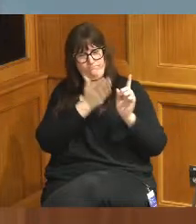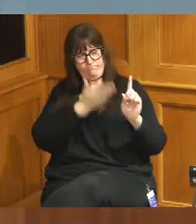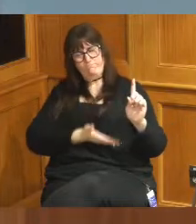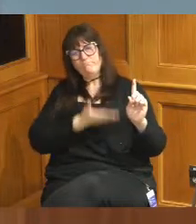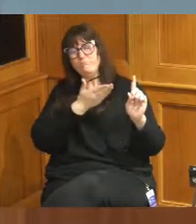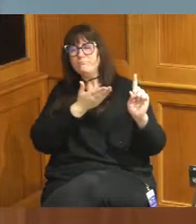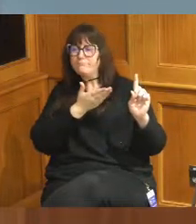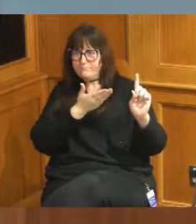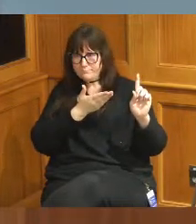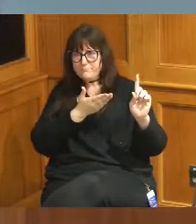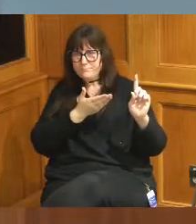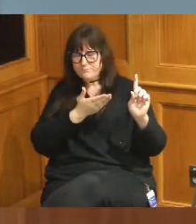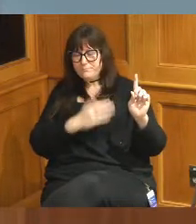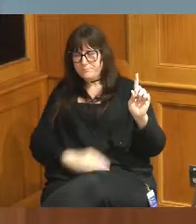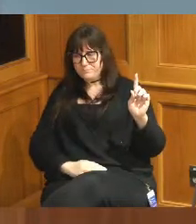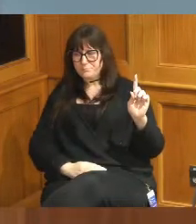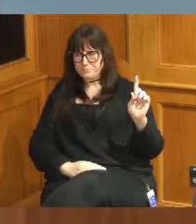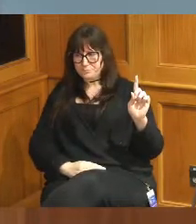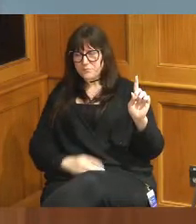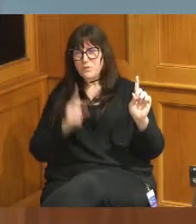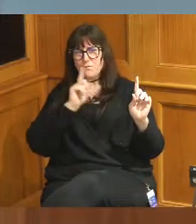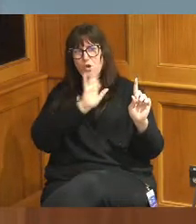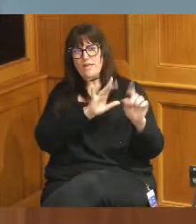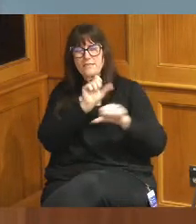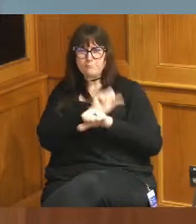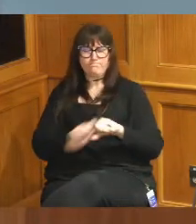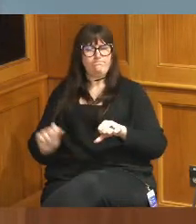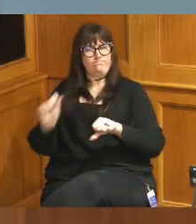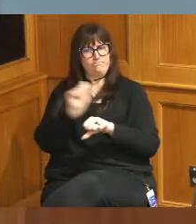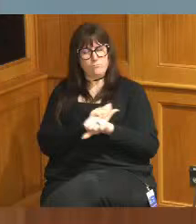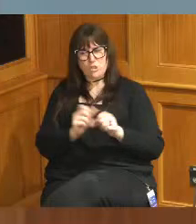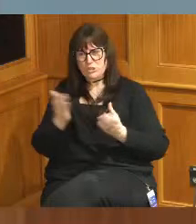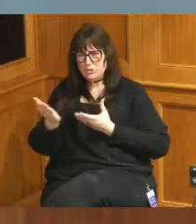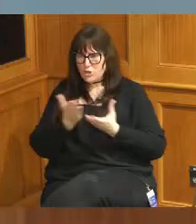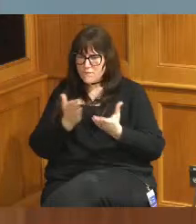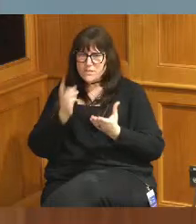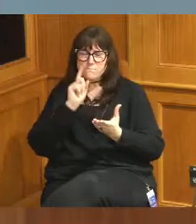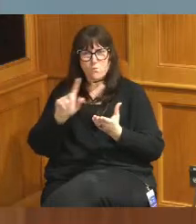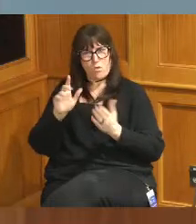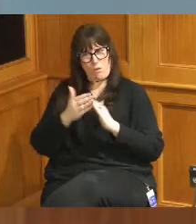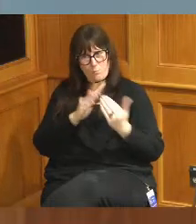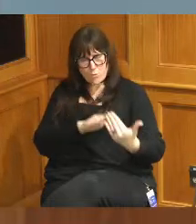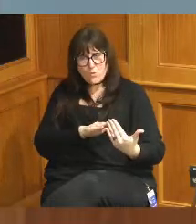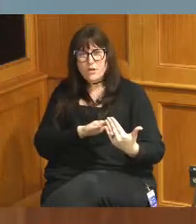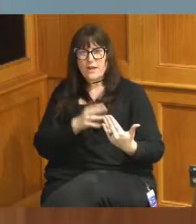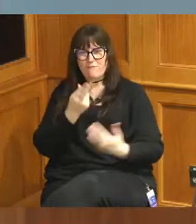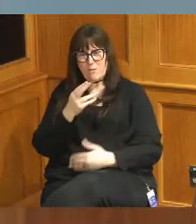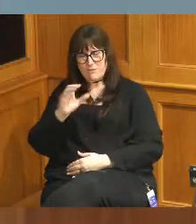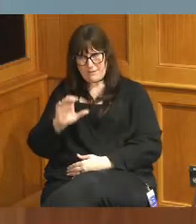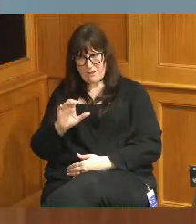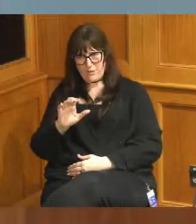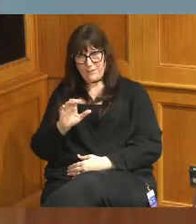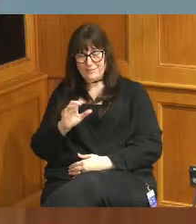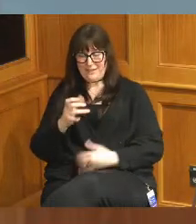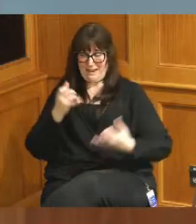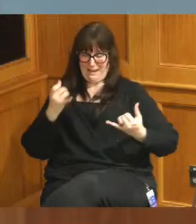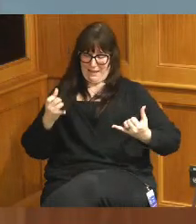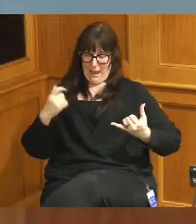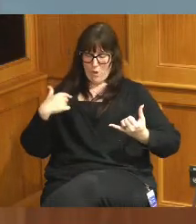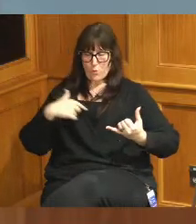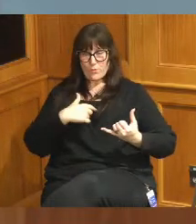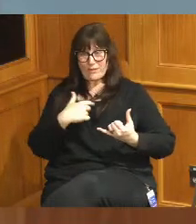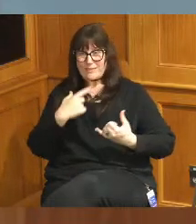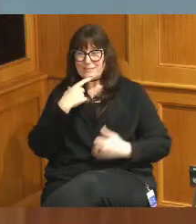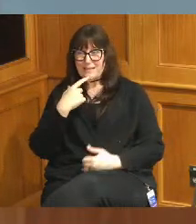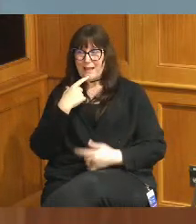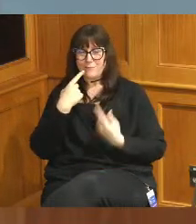Brown, Mayor Aaron Brown, for his tireless service to the community of Hamilton County. Be it further proclaimed that the Board of